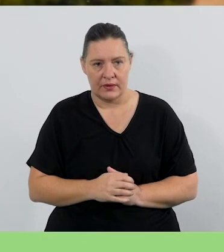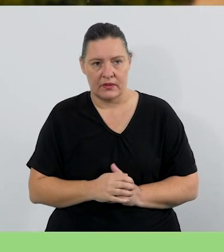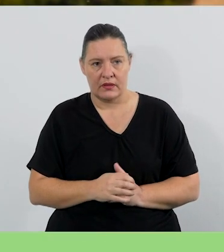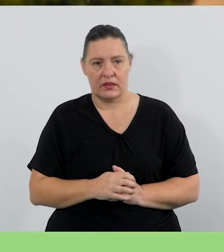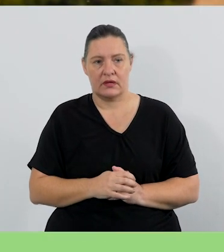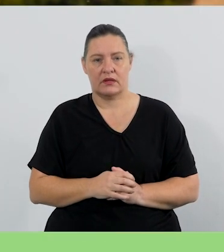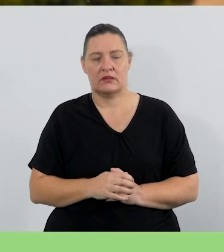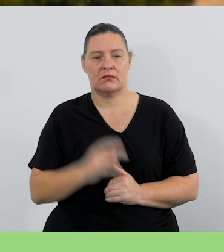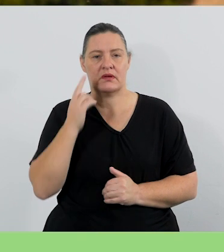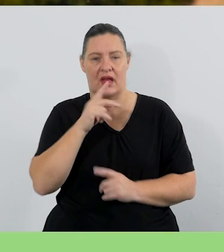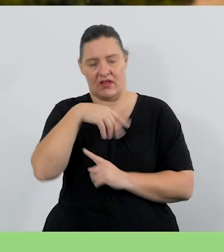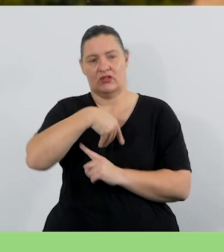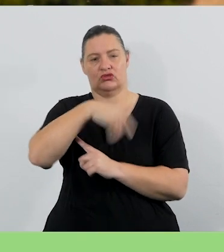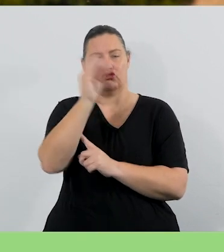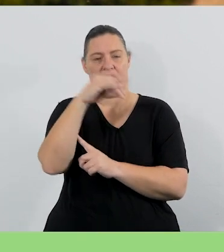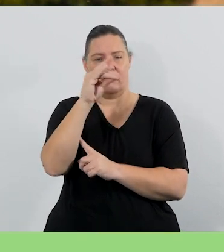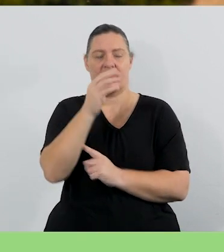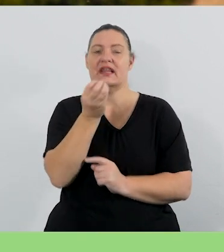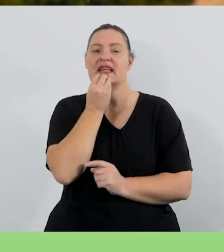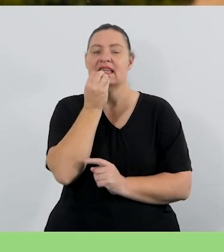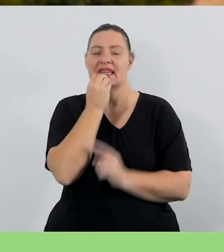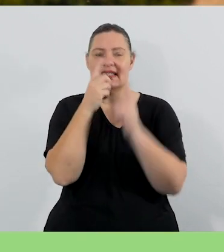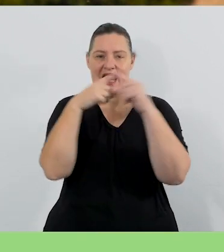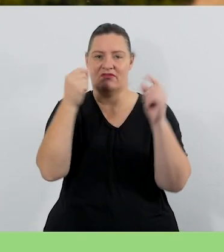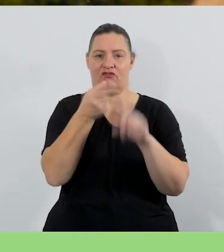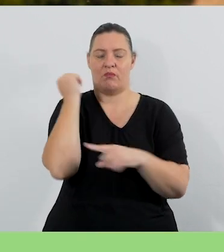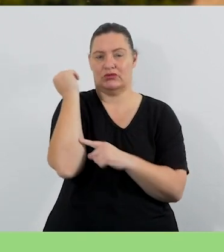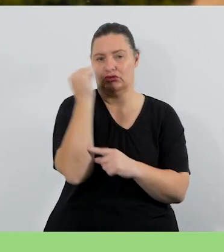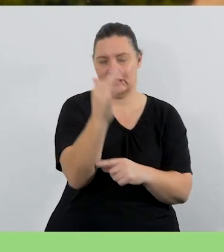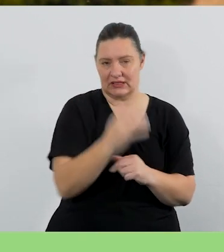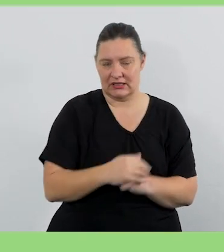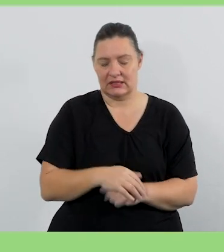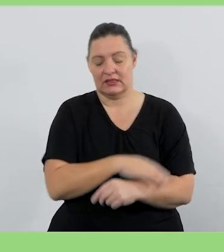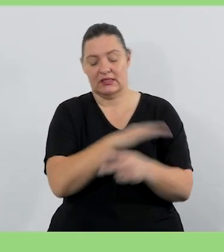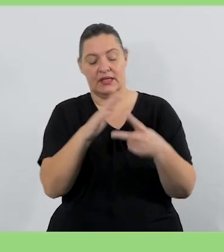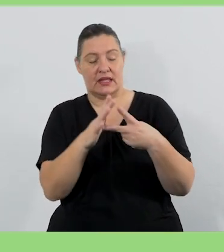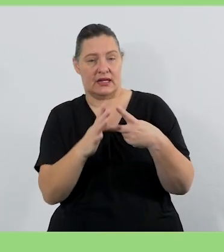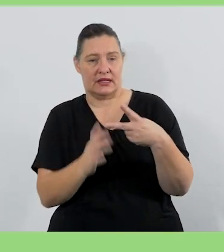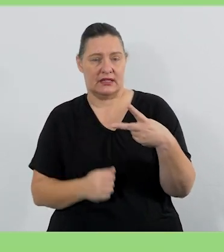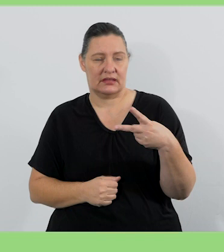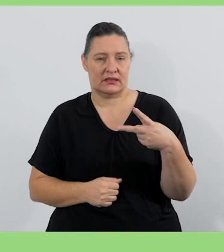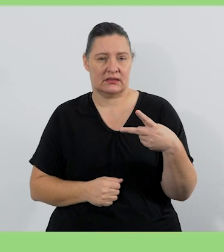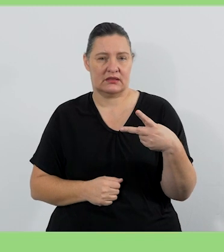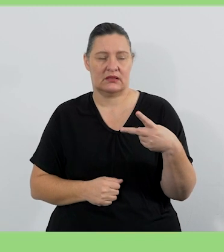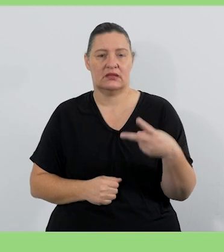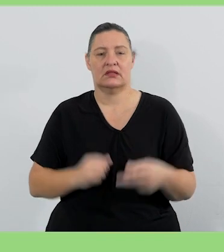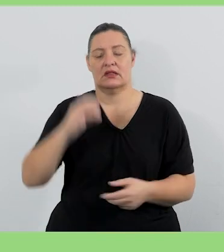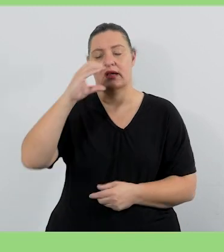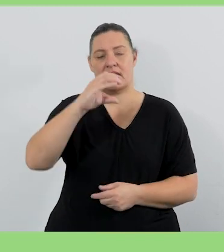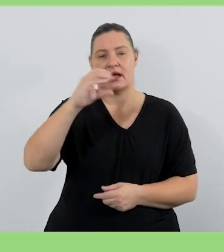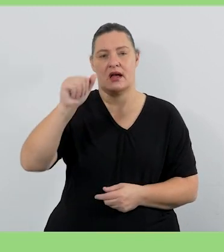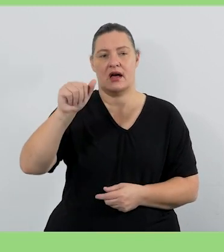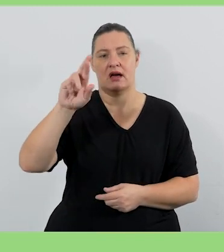herbivore. It's a giraffe that is eating leaves from a tree. And then we have